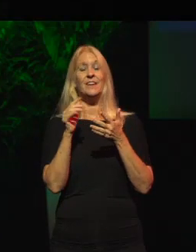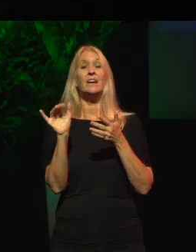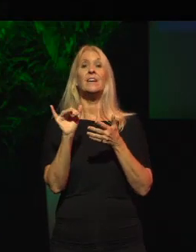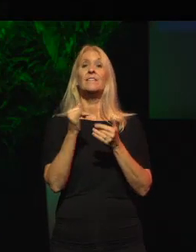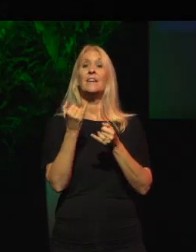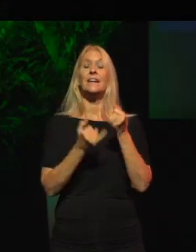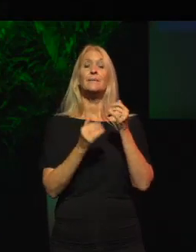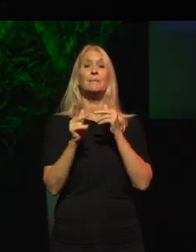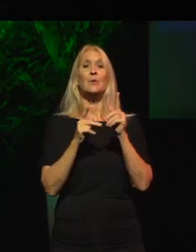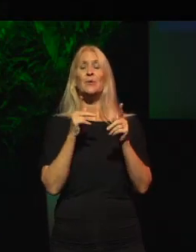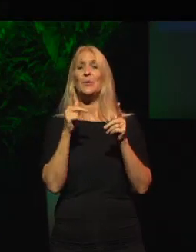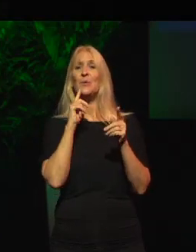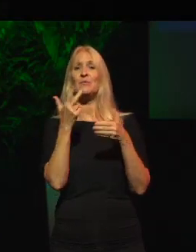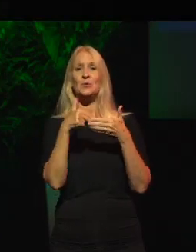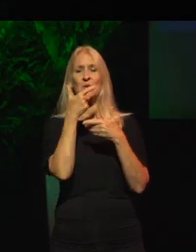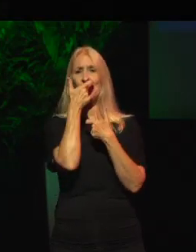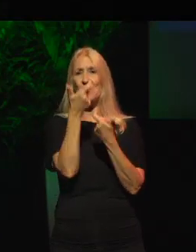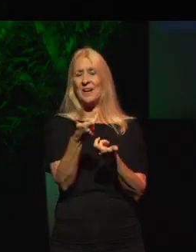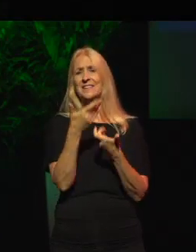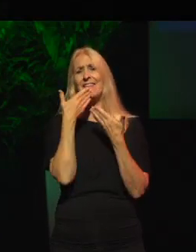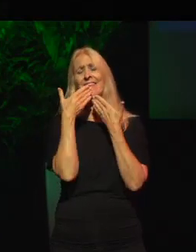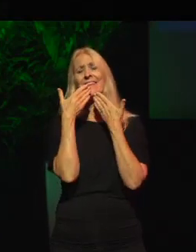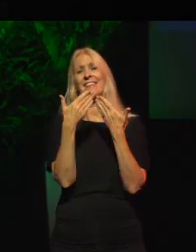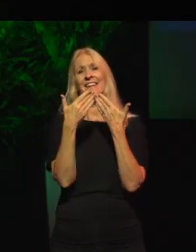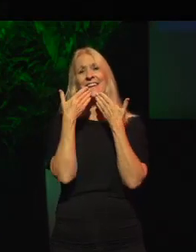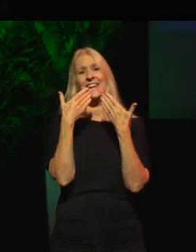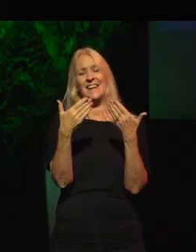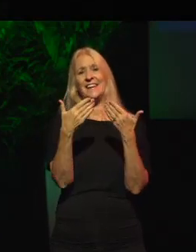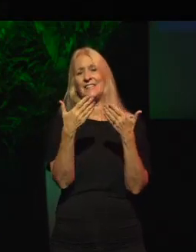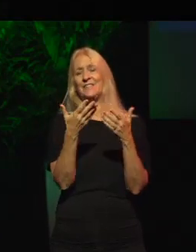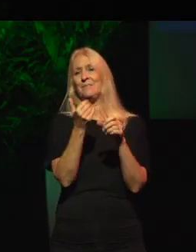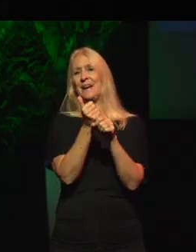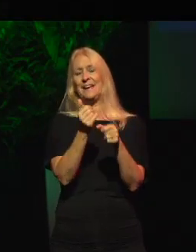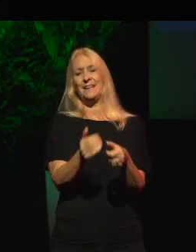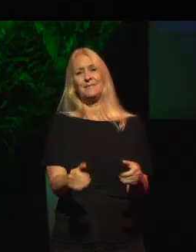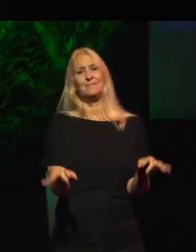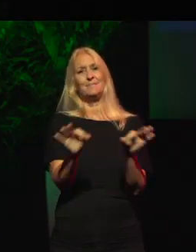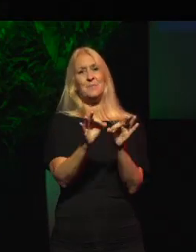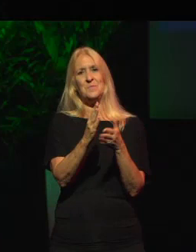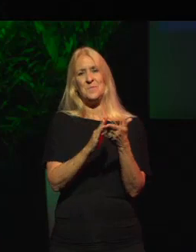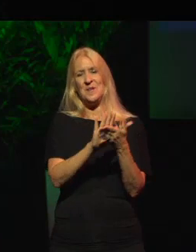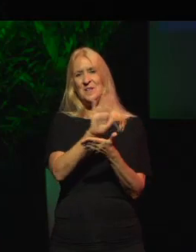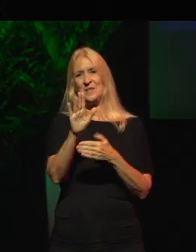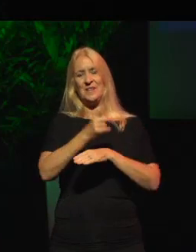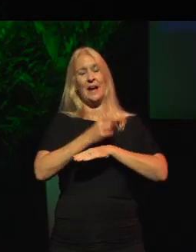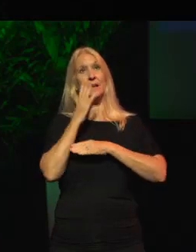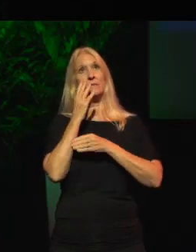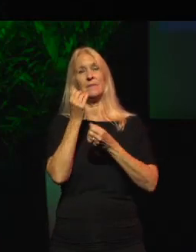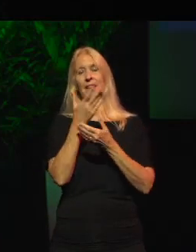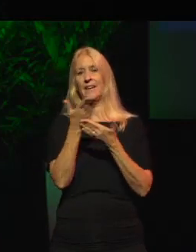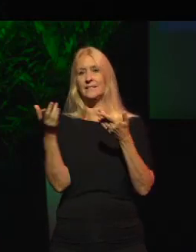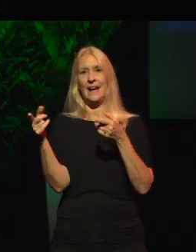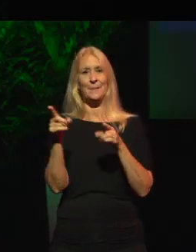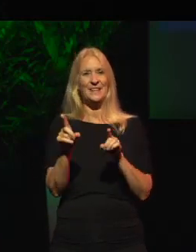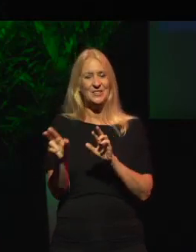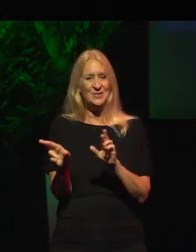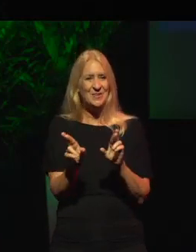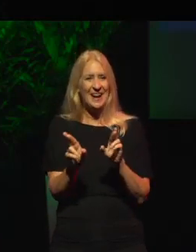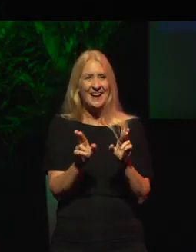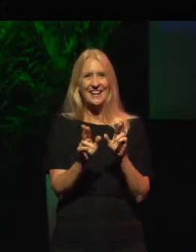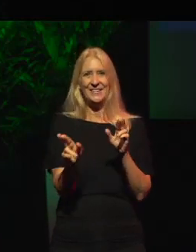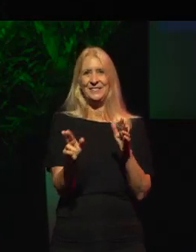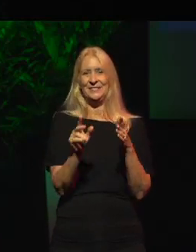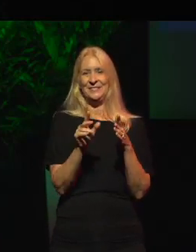have joined us today, thank you for making this a priority in your day. I know there's a lot going on as we prepare for the beginning